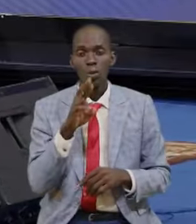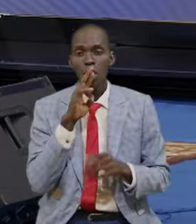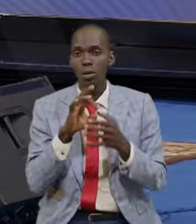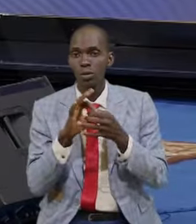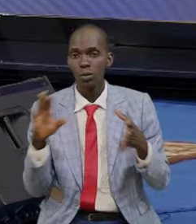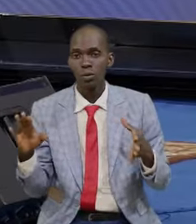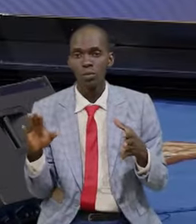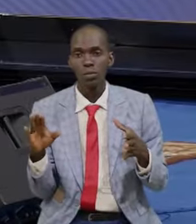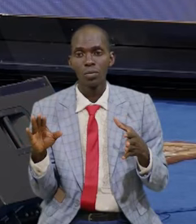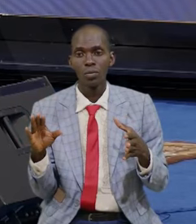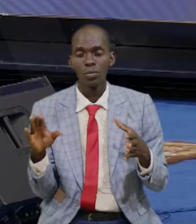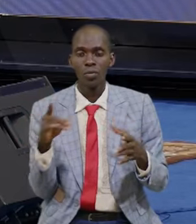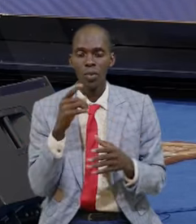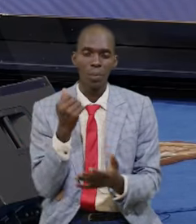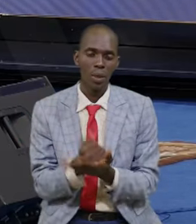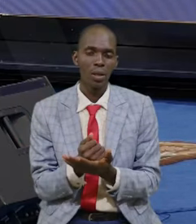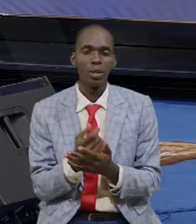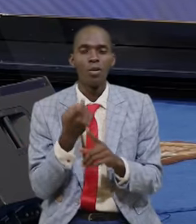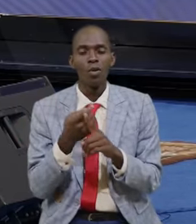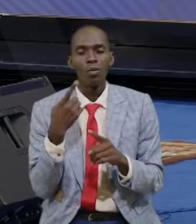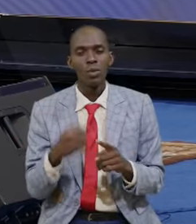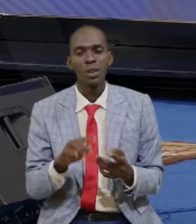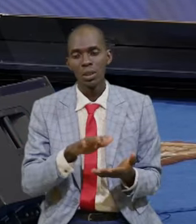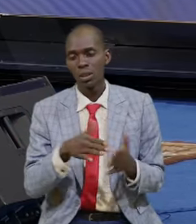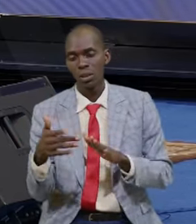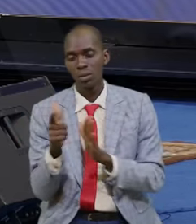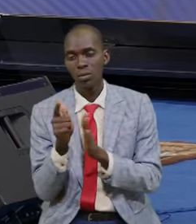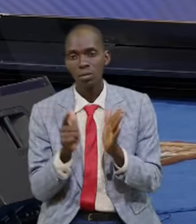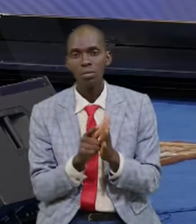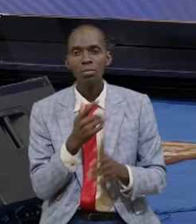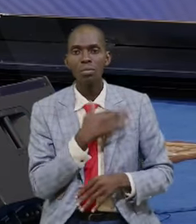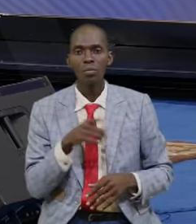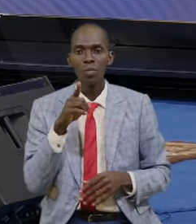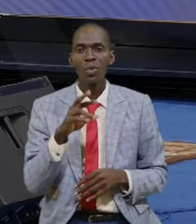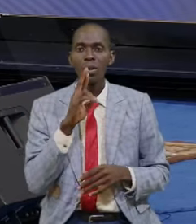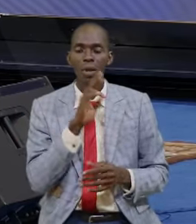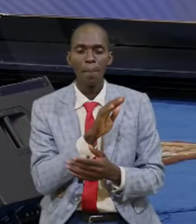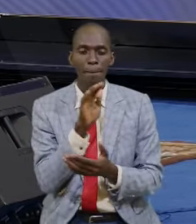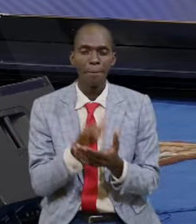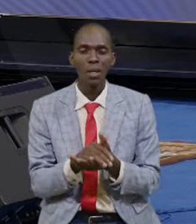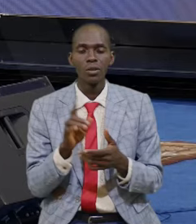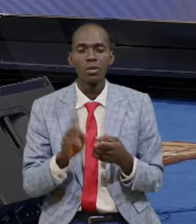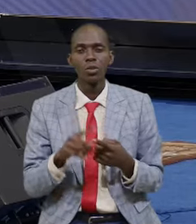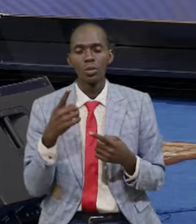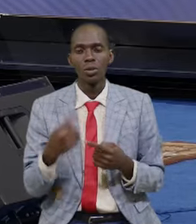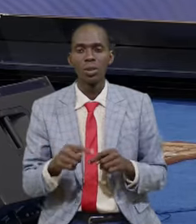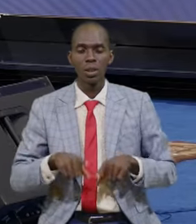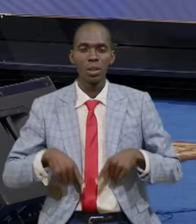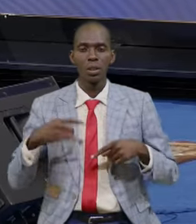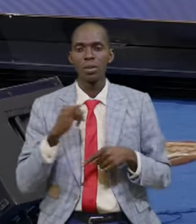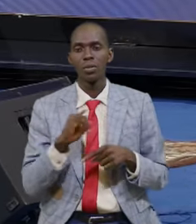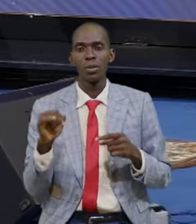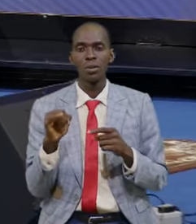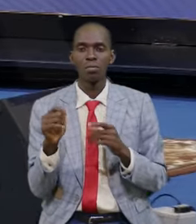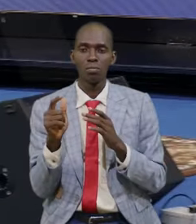amen, from the dead law, and you are married to the living Lord. Three things we're